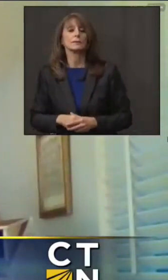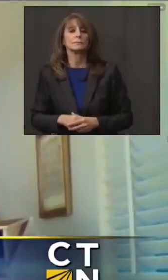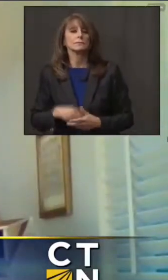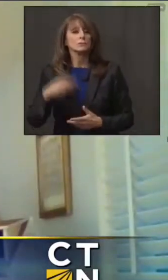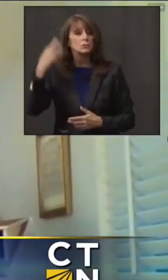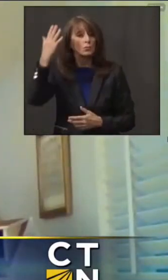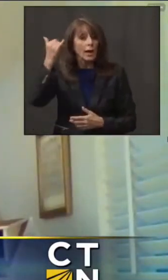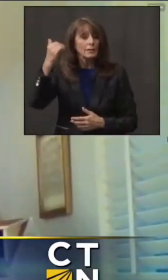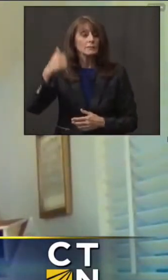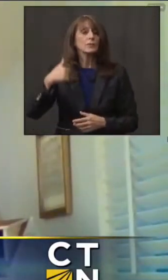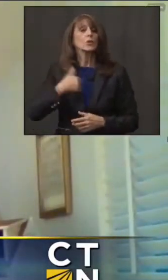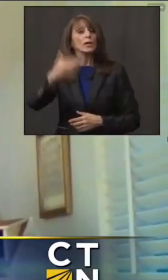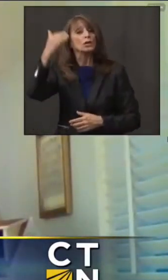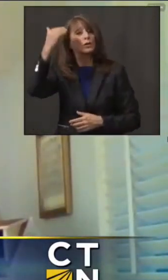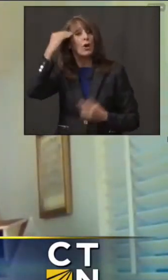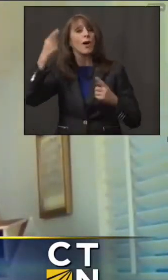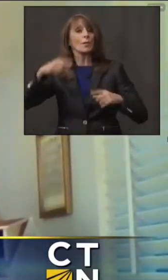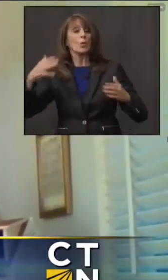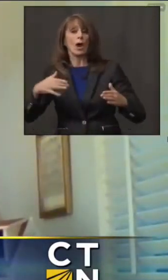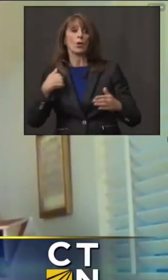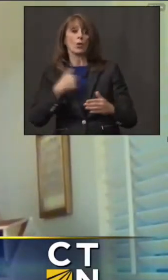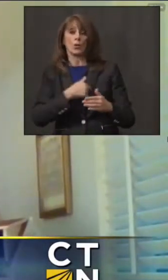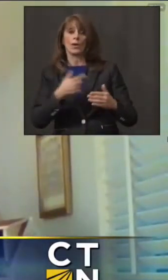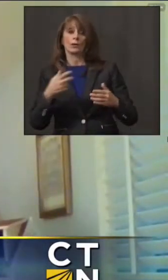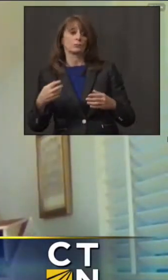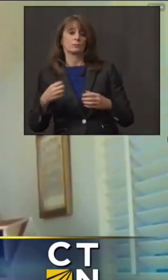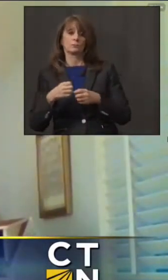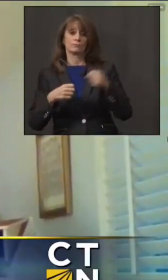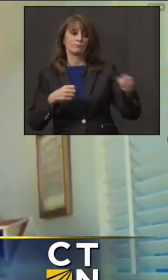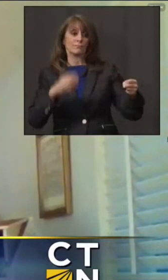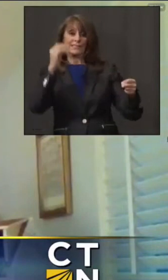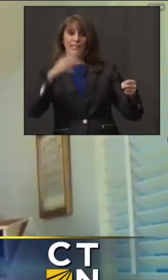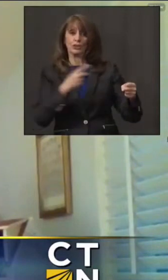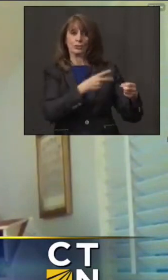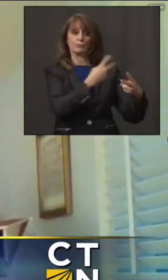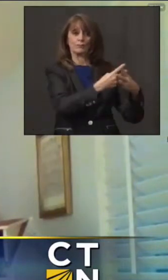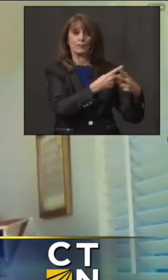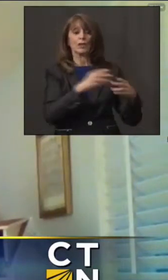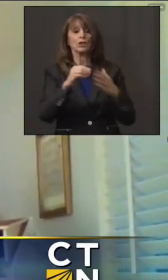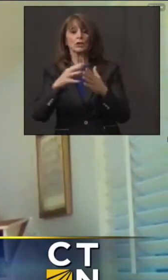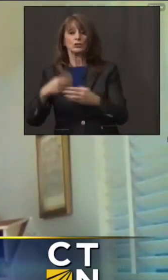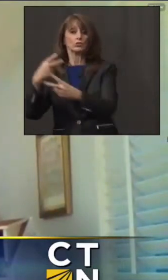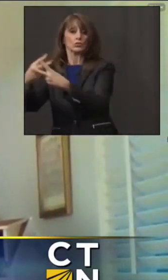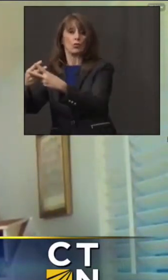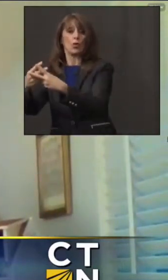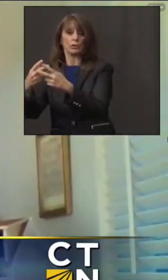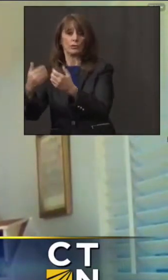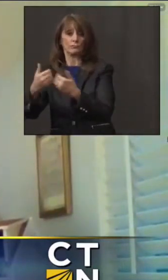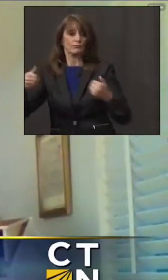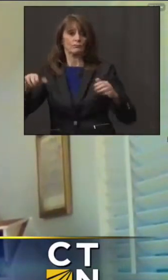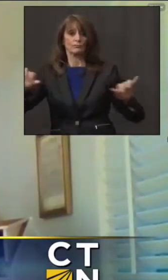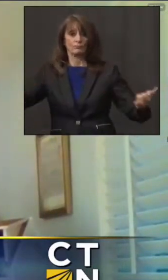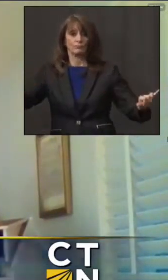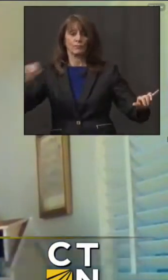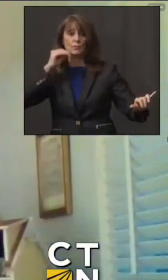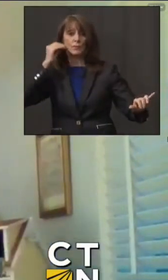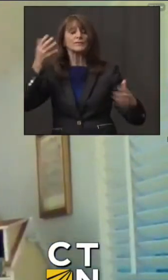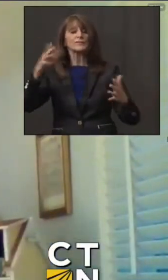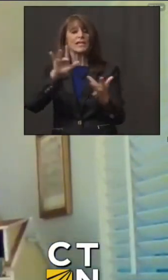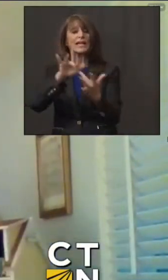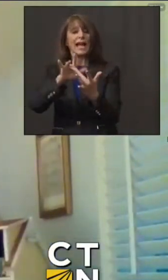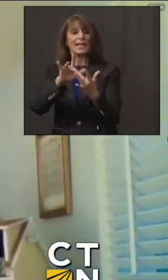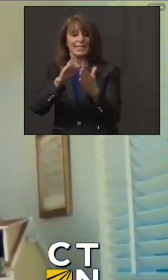when we do quarantine the teacher and the students because they've been in contact